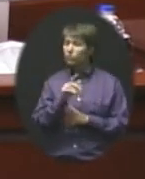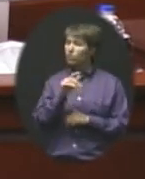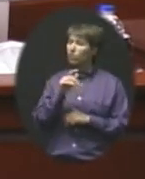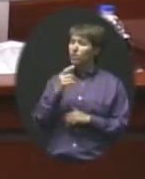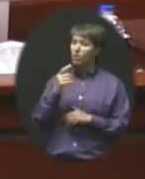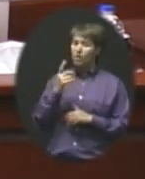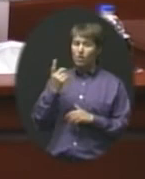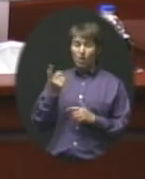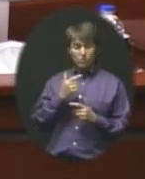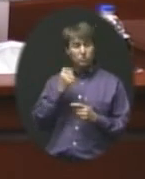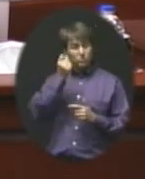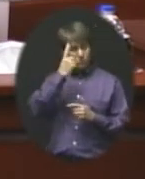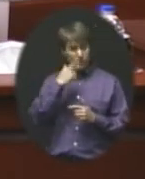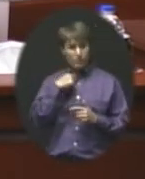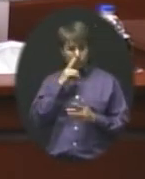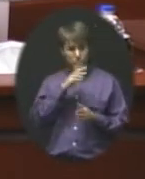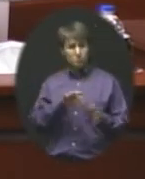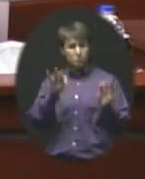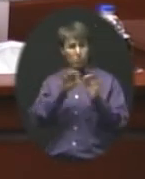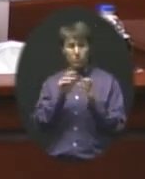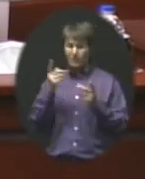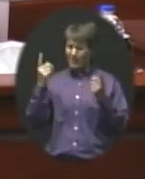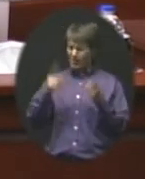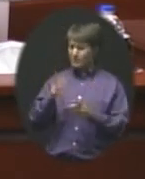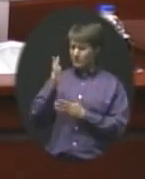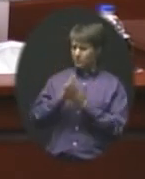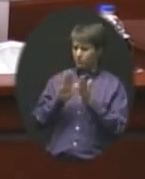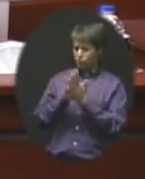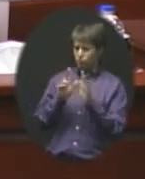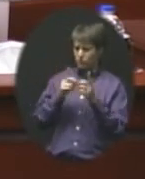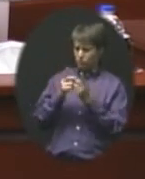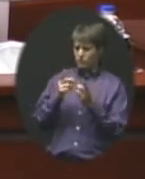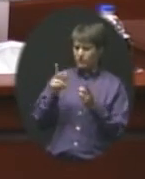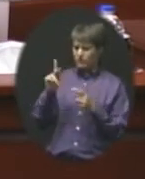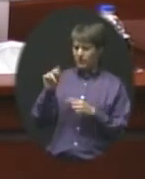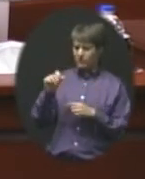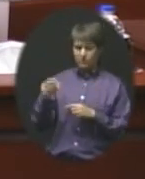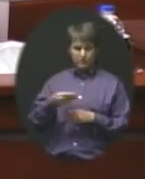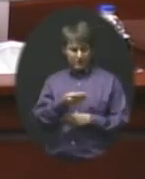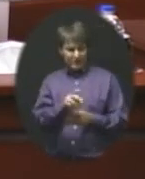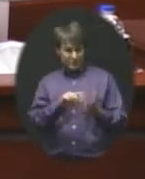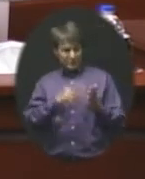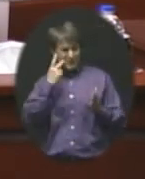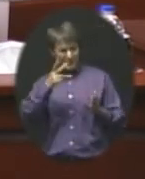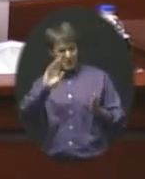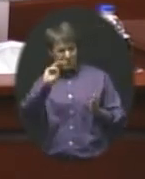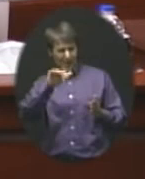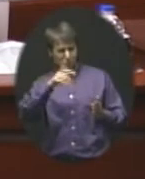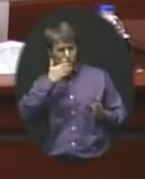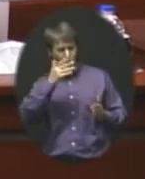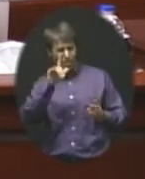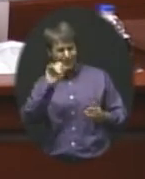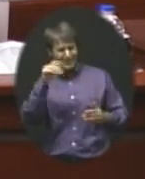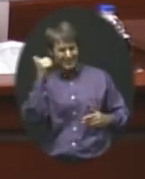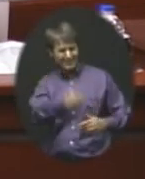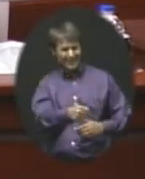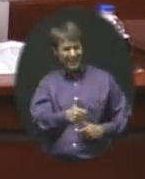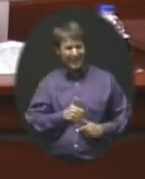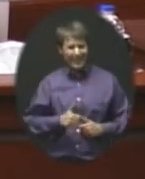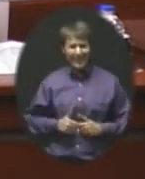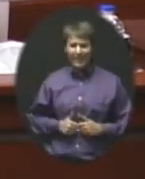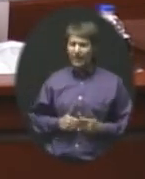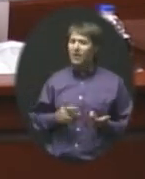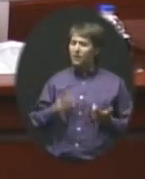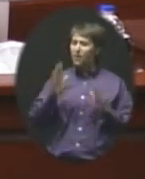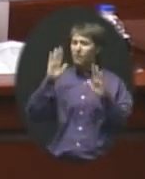leave to chance. And that happens in some school districts in Kansas. They give them the key and say, we'll see you in May. Good luck. We have a